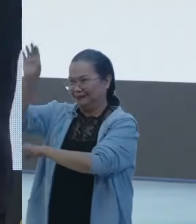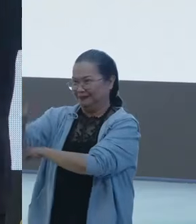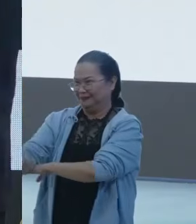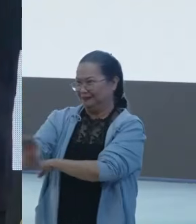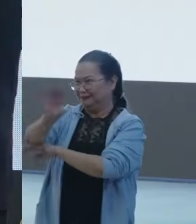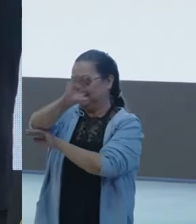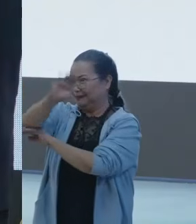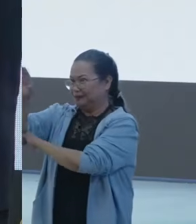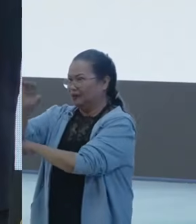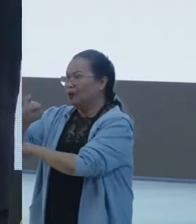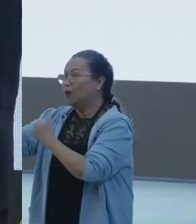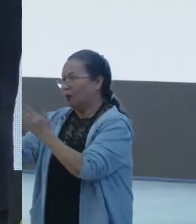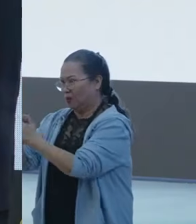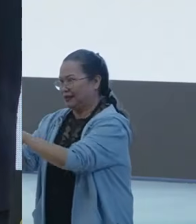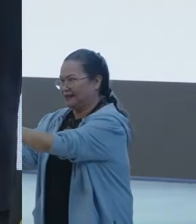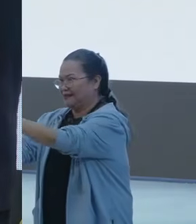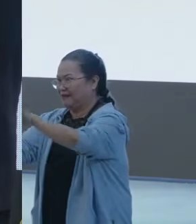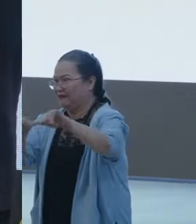Common faith.